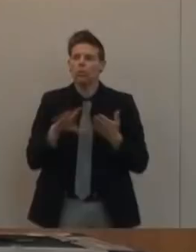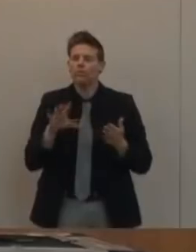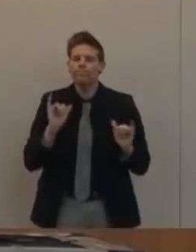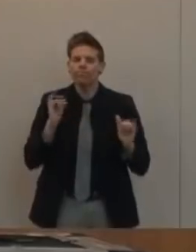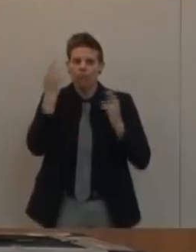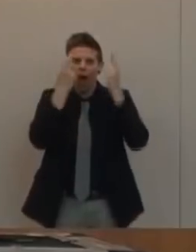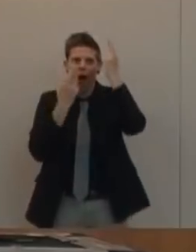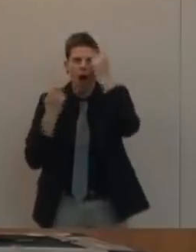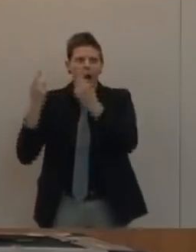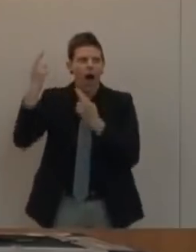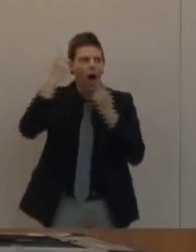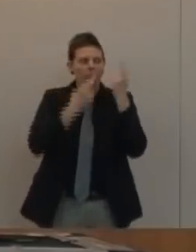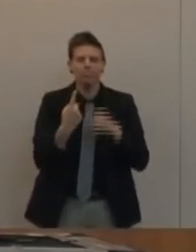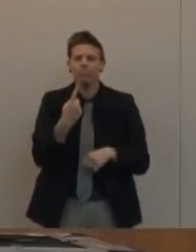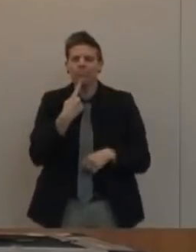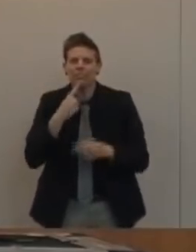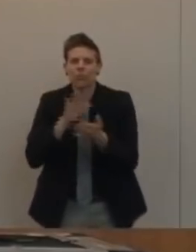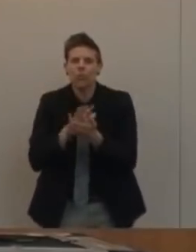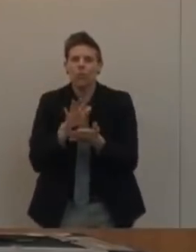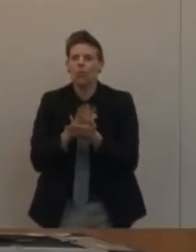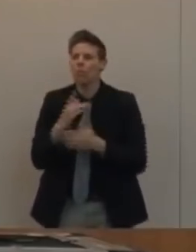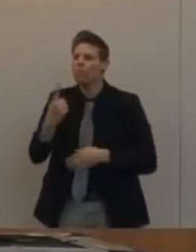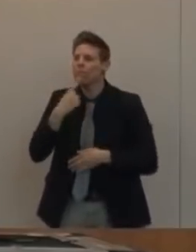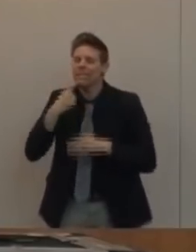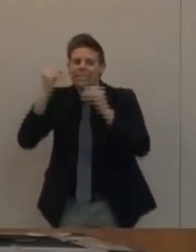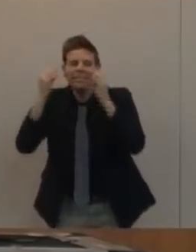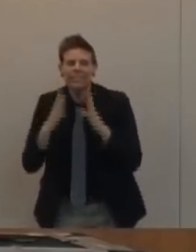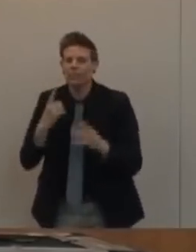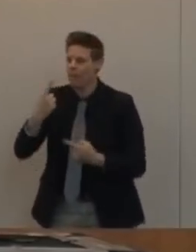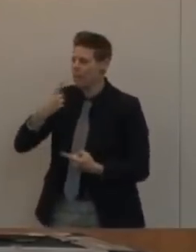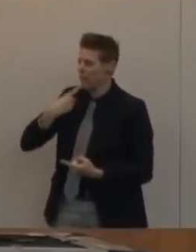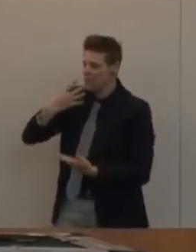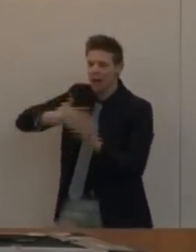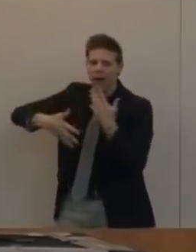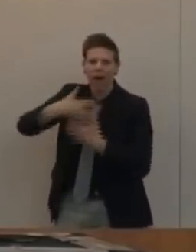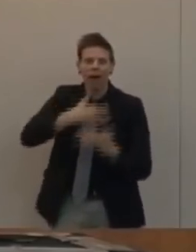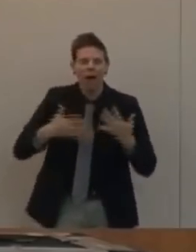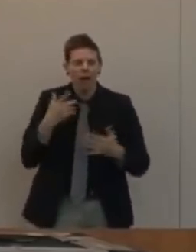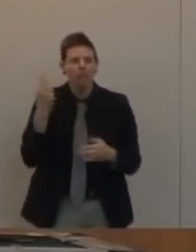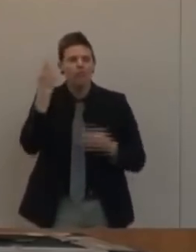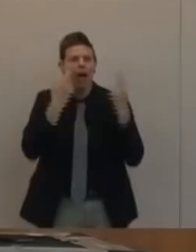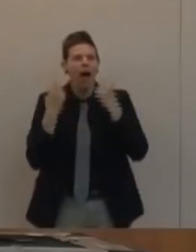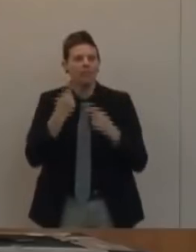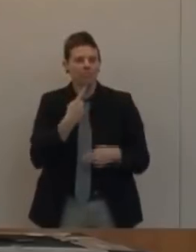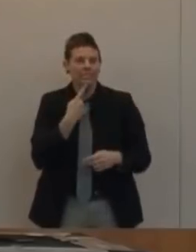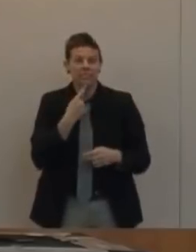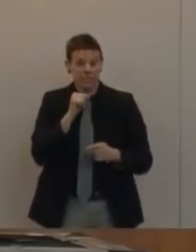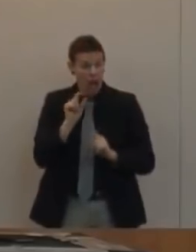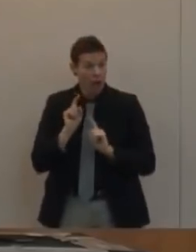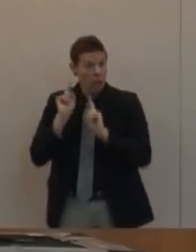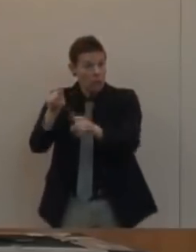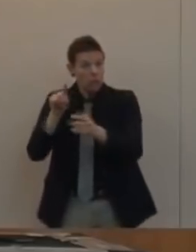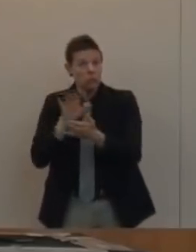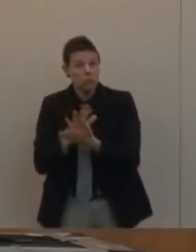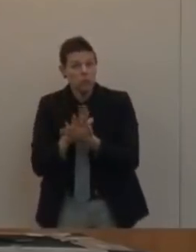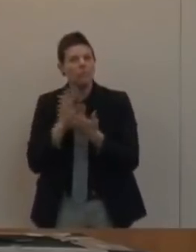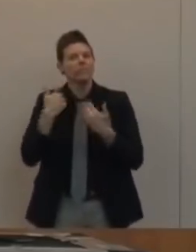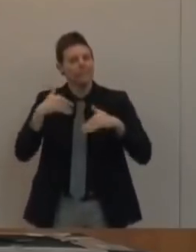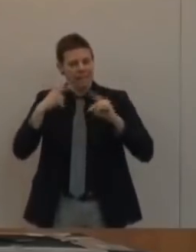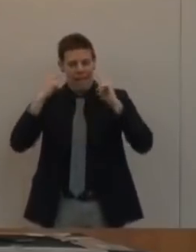and they miss everybody at their schools. And while you're not going to school, education is still